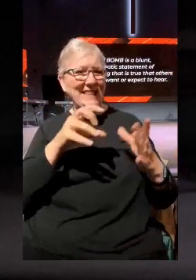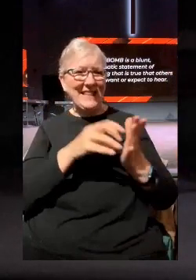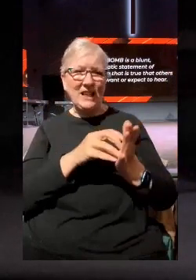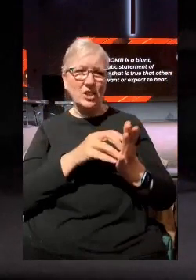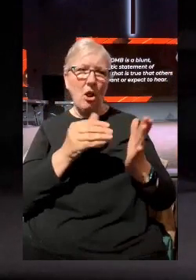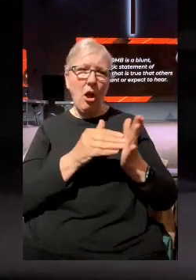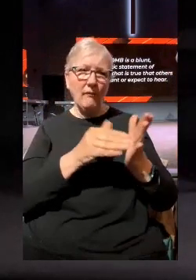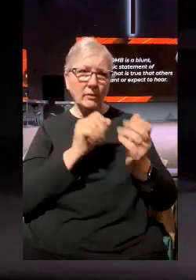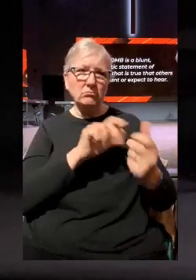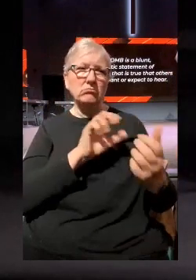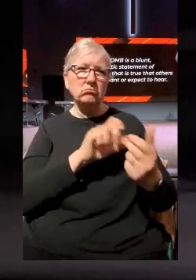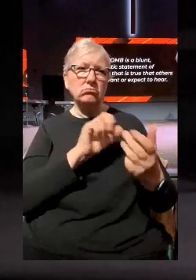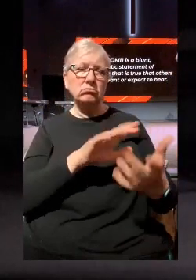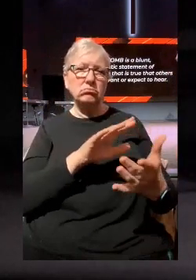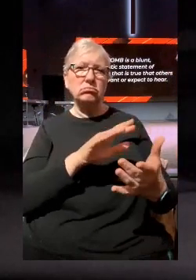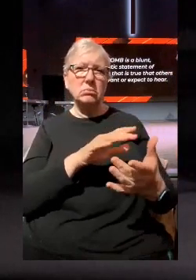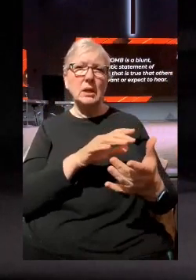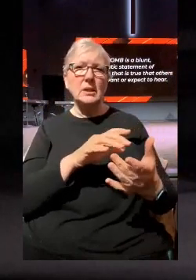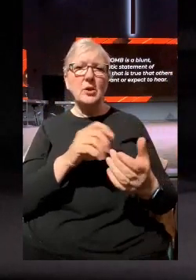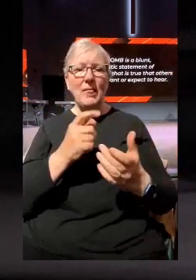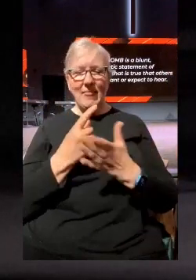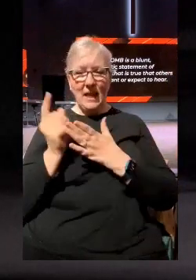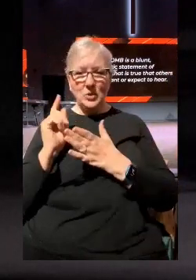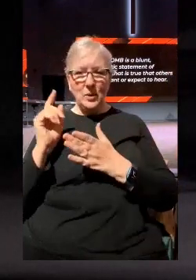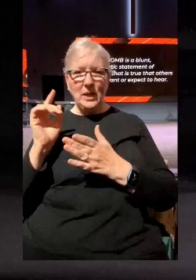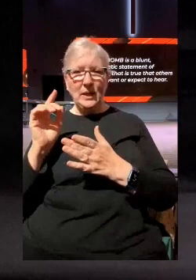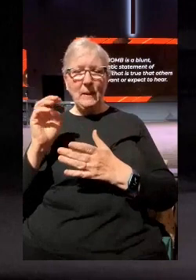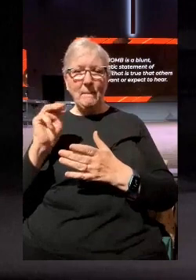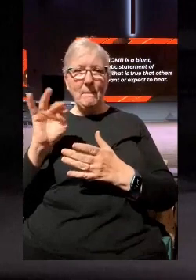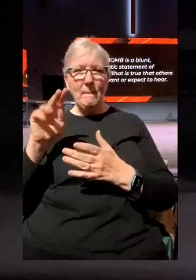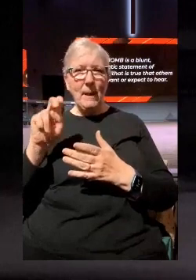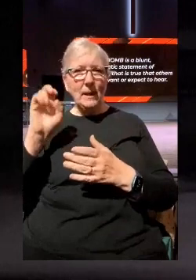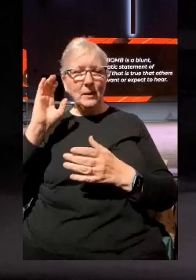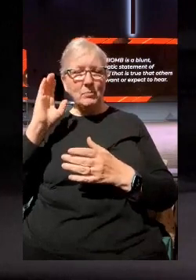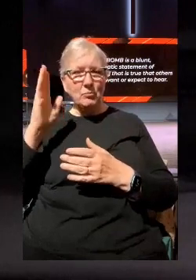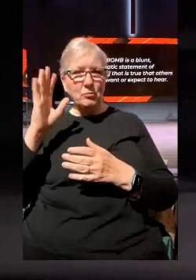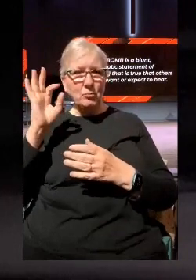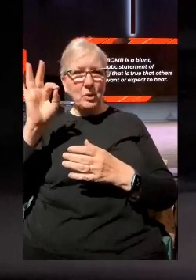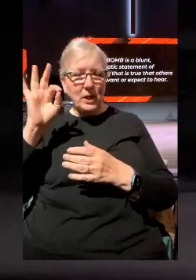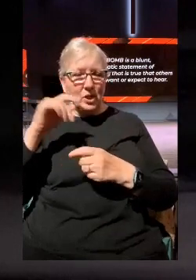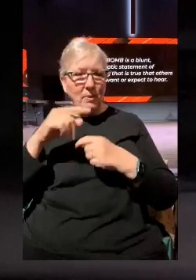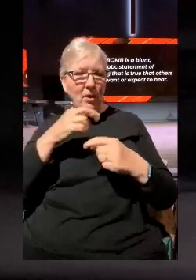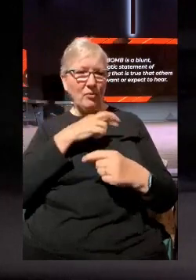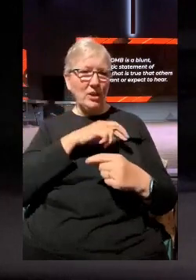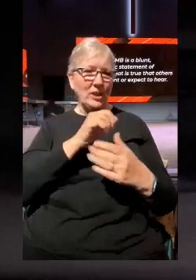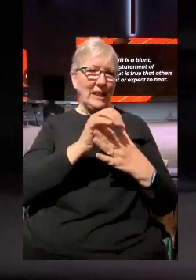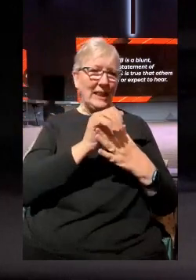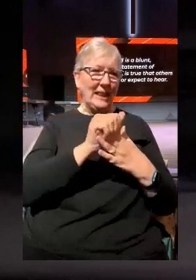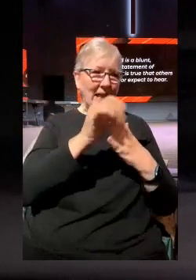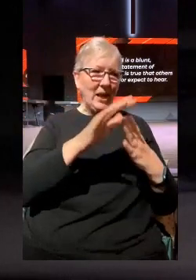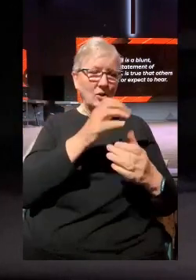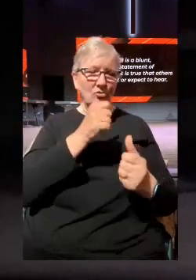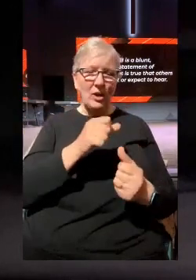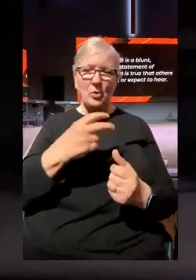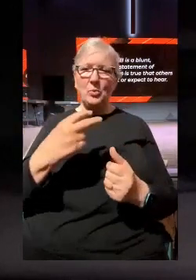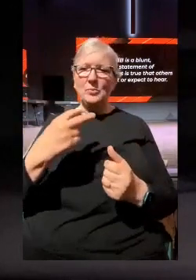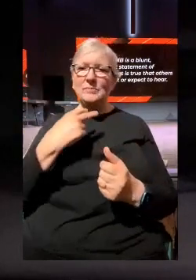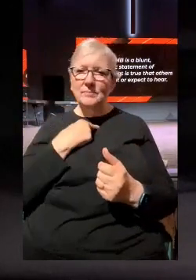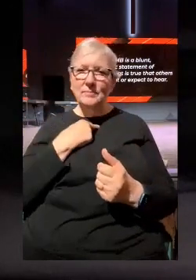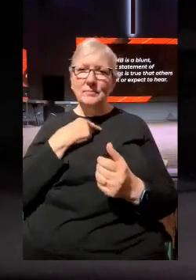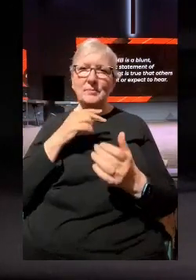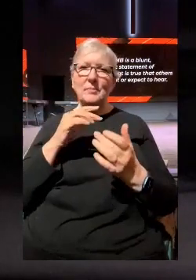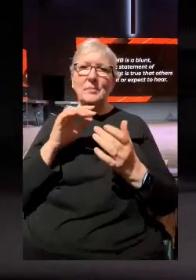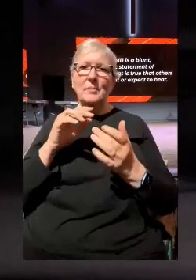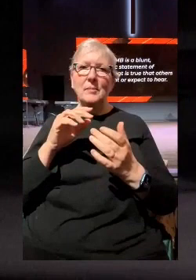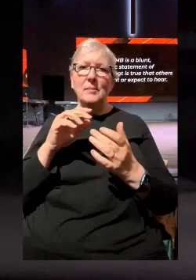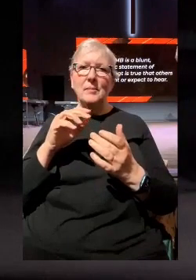on the challenge Jesus received from religious leaders trying to catch him in a political conundrum. This week,